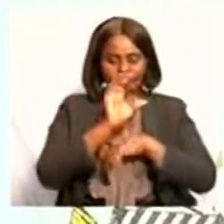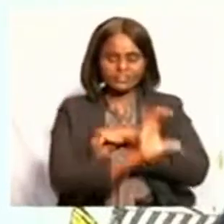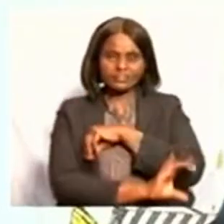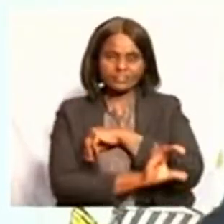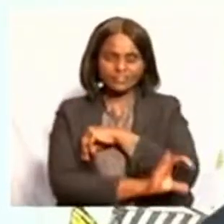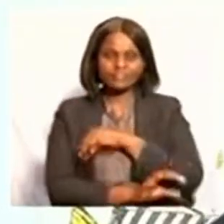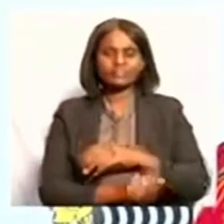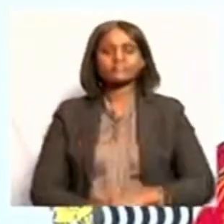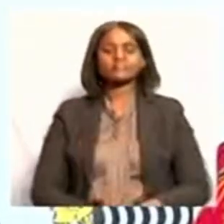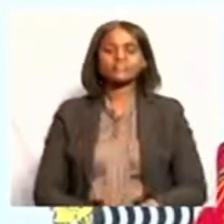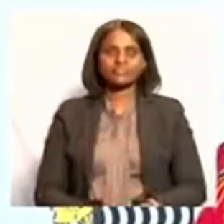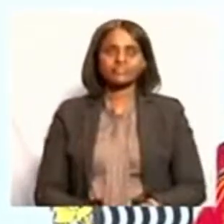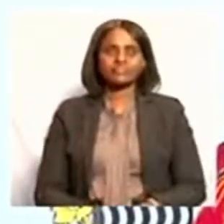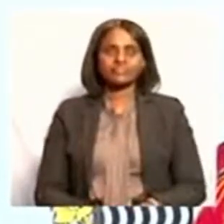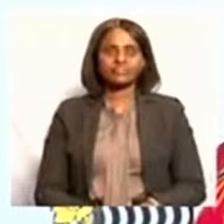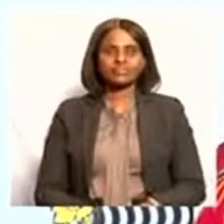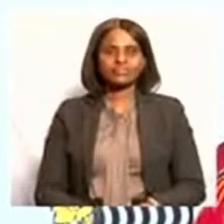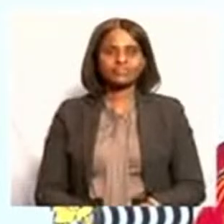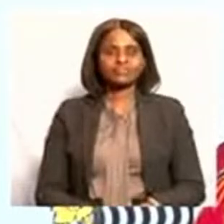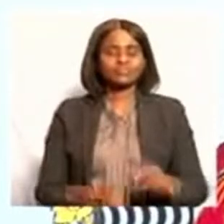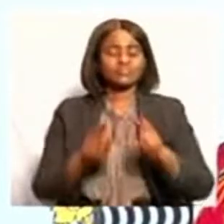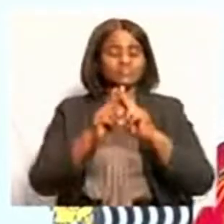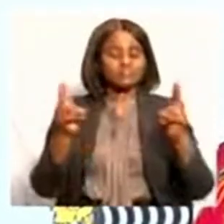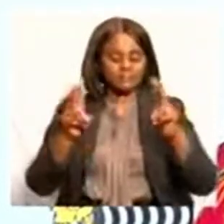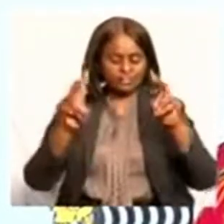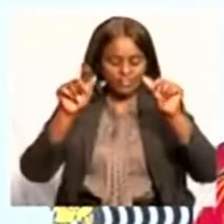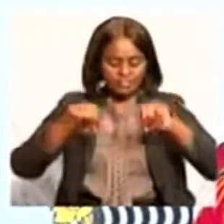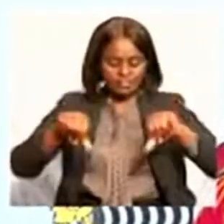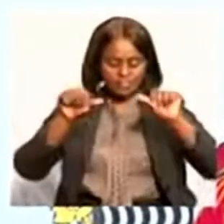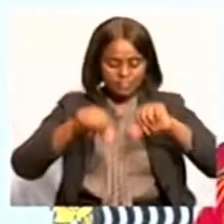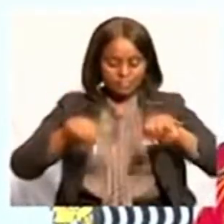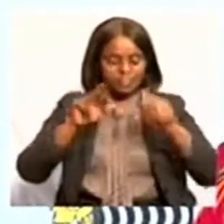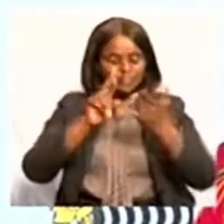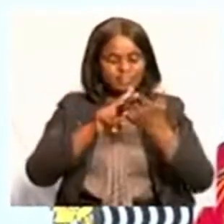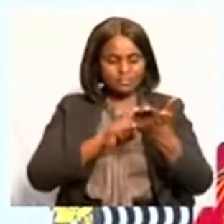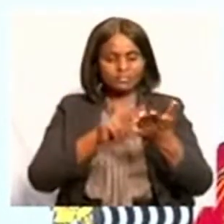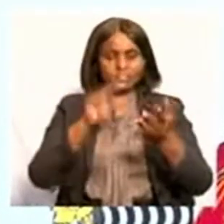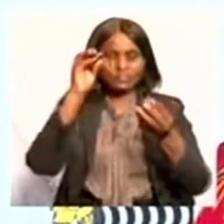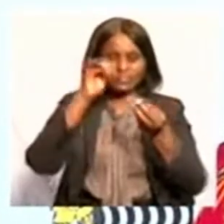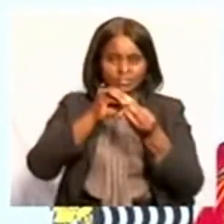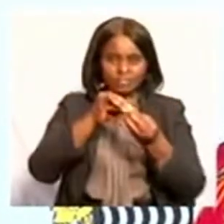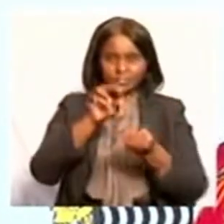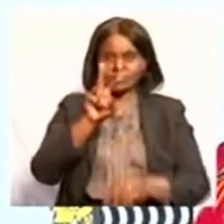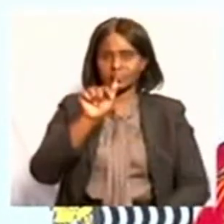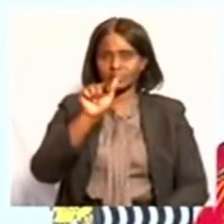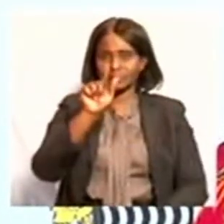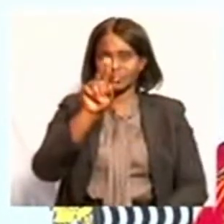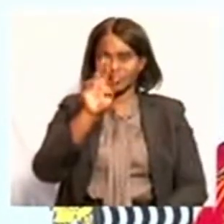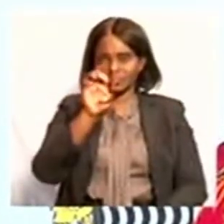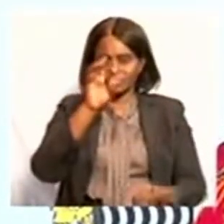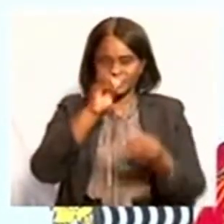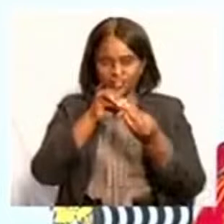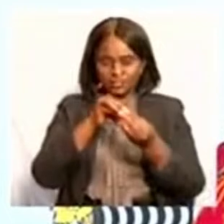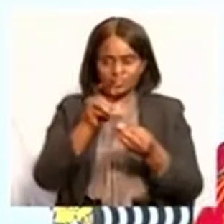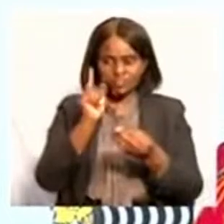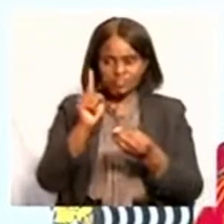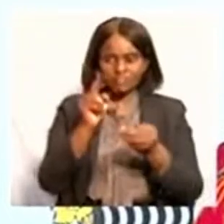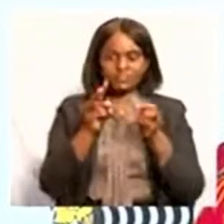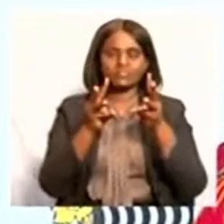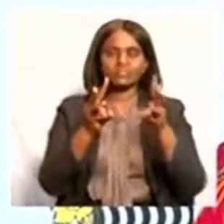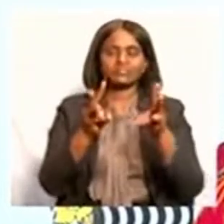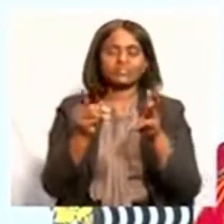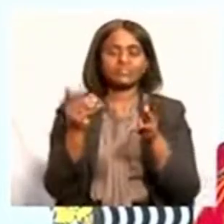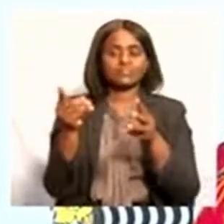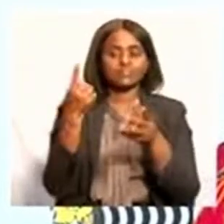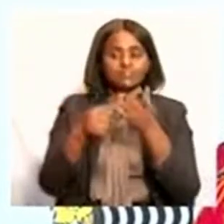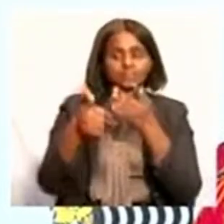Okay. So audit reports, they add a lot of value, and one of the ways that